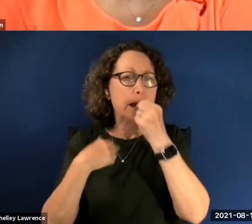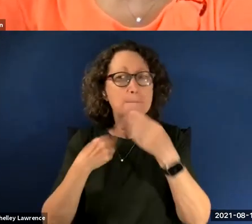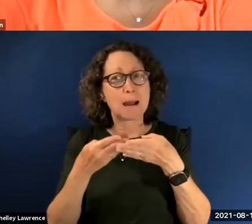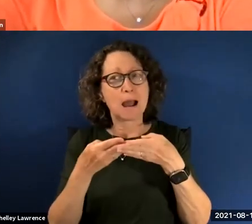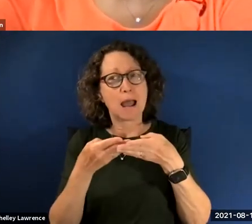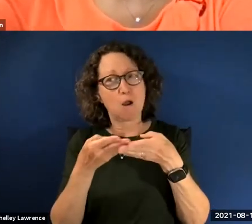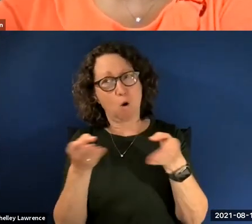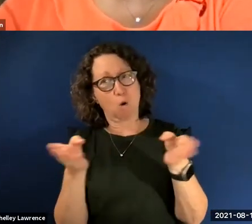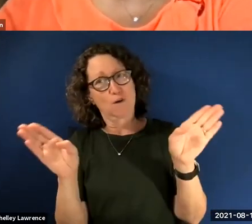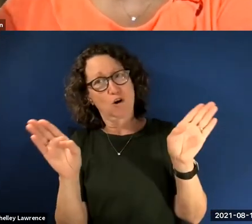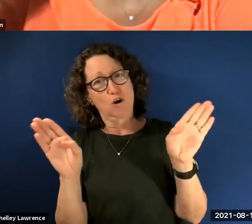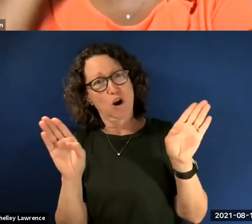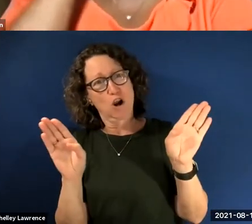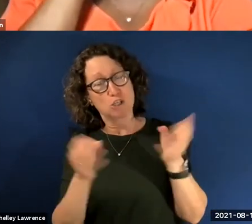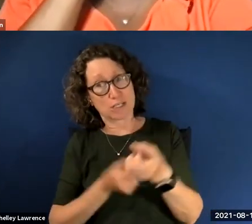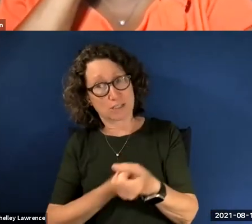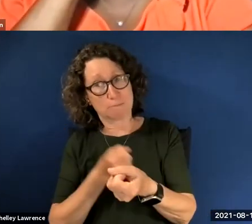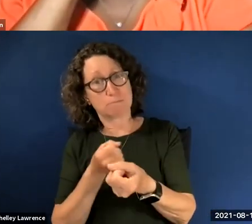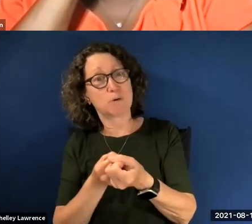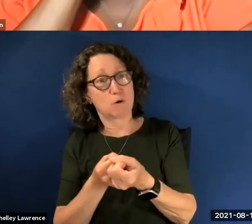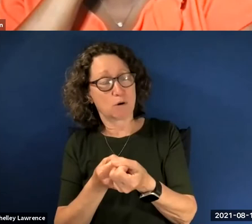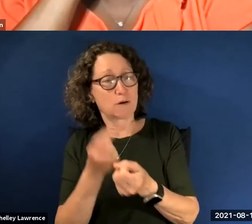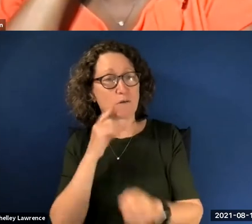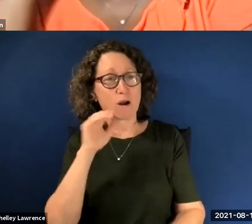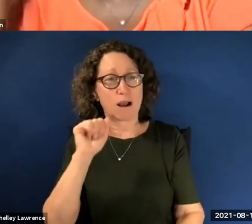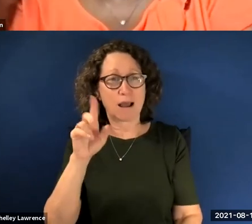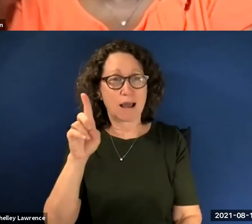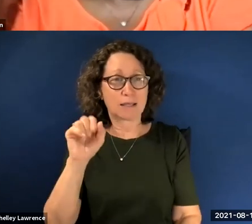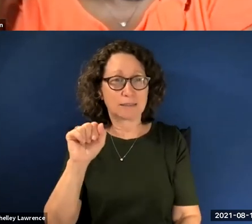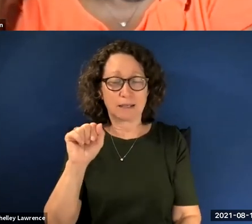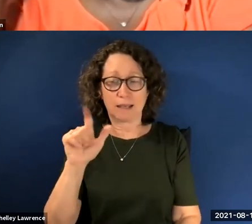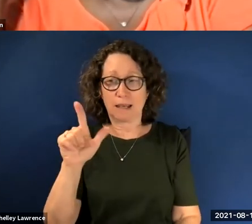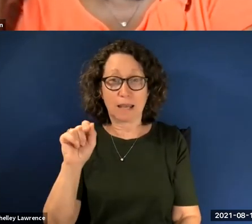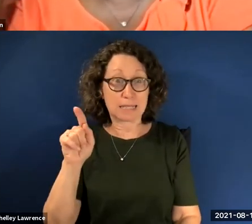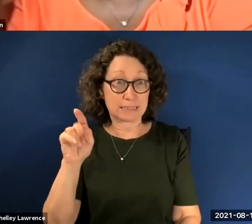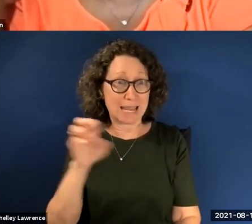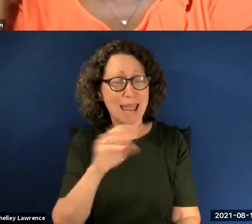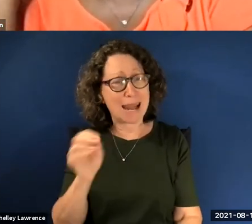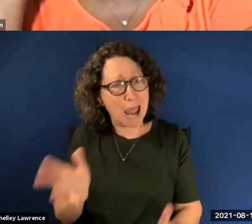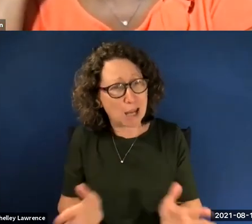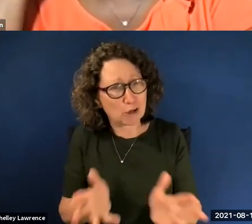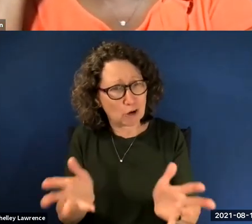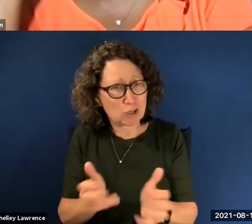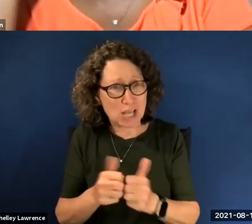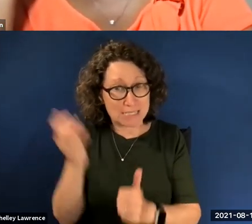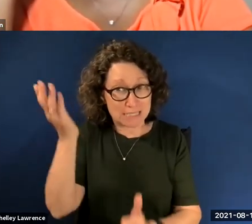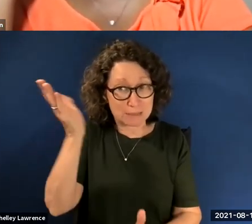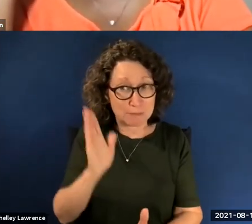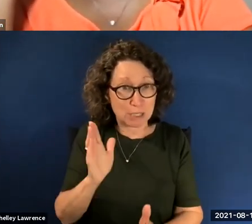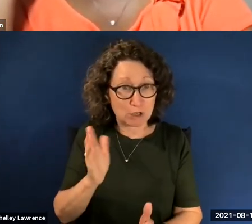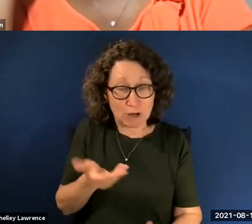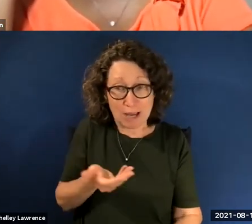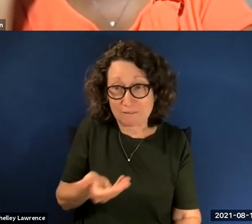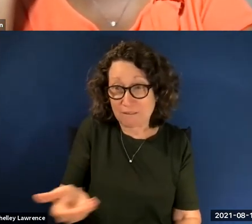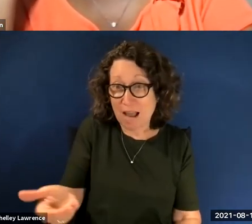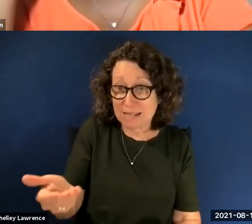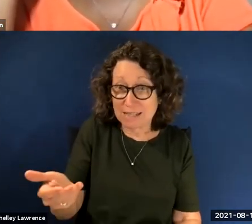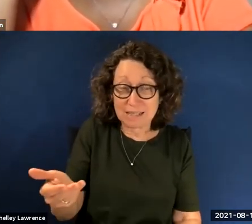overarching support for Adelante. And I encourage, as a speaker invited,